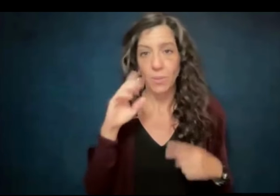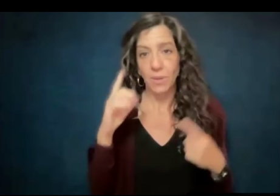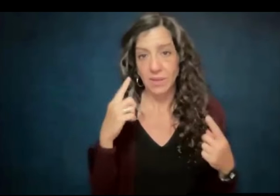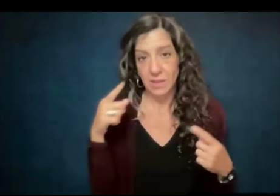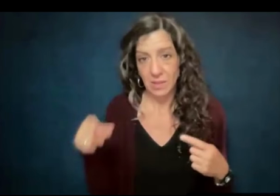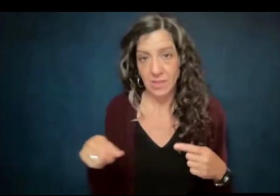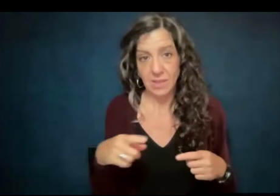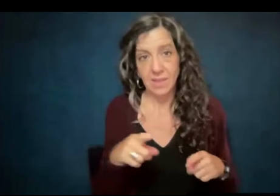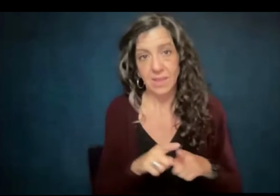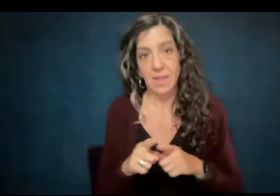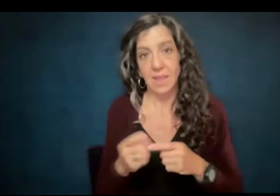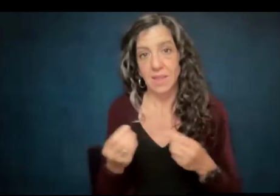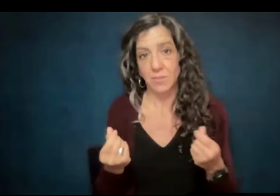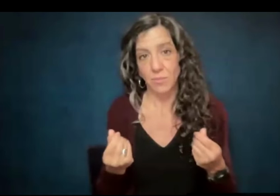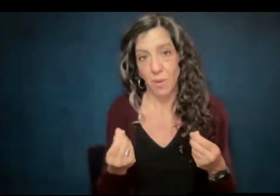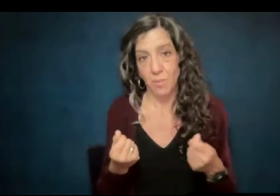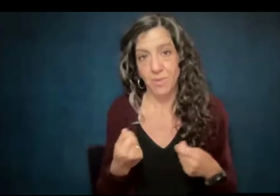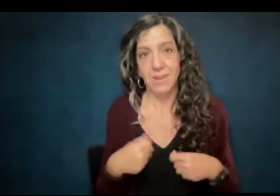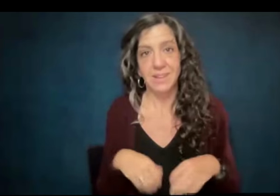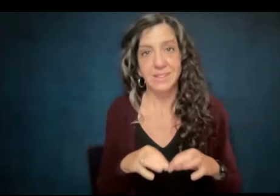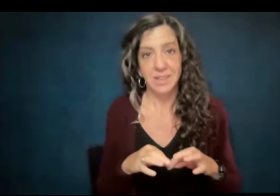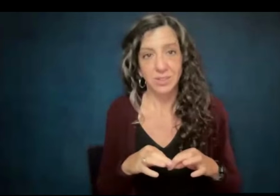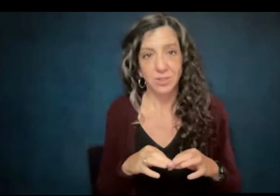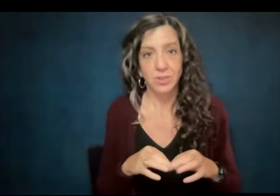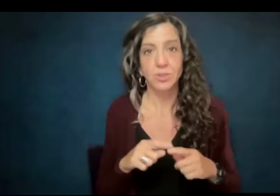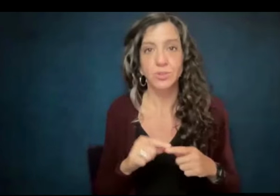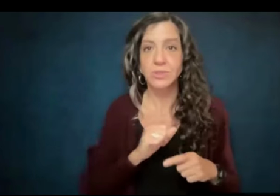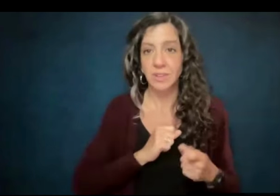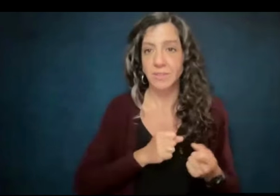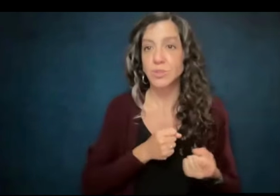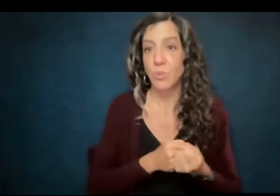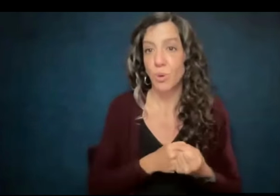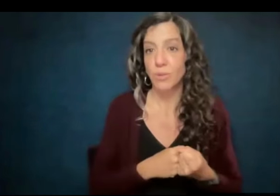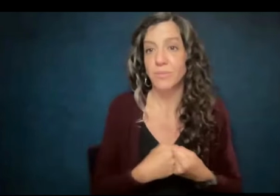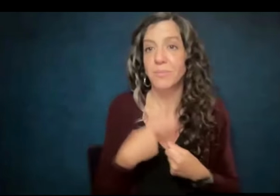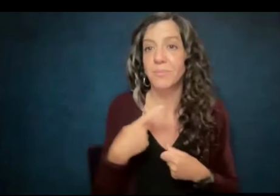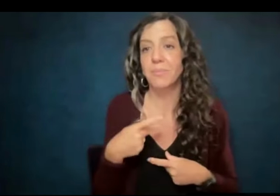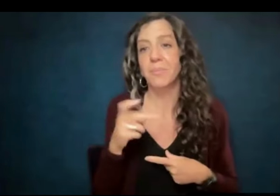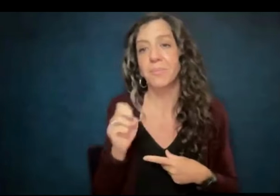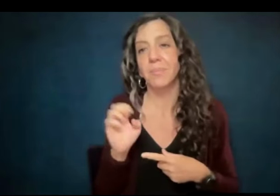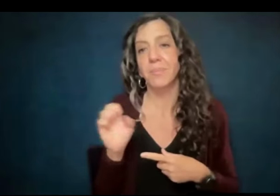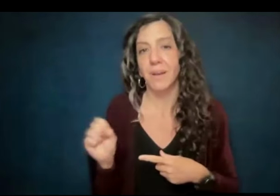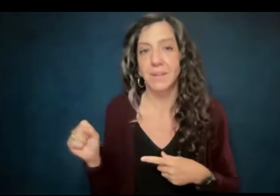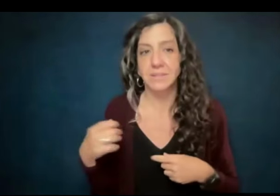it property essential to self-support, or PES.